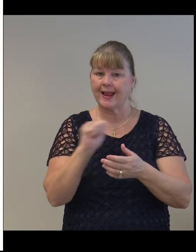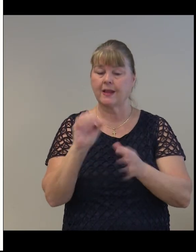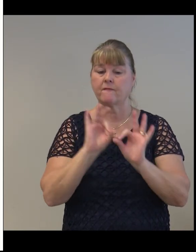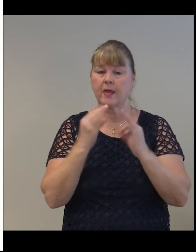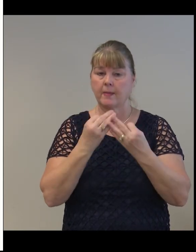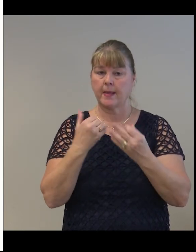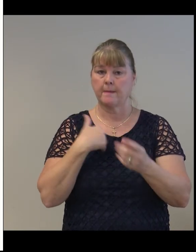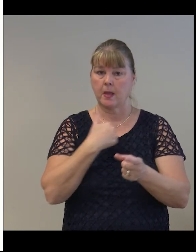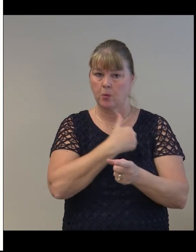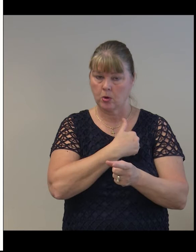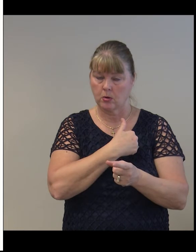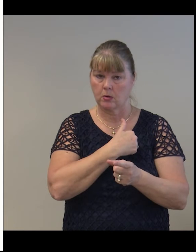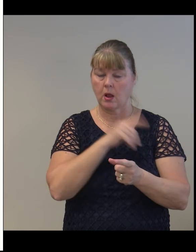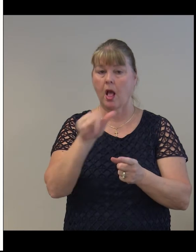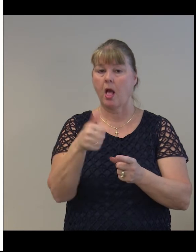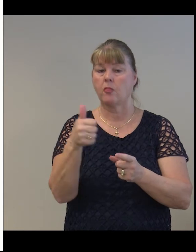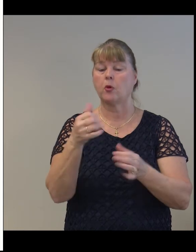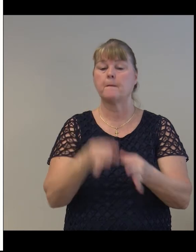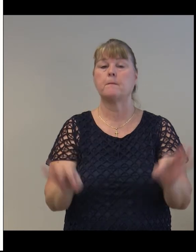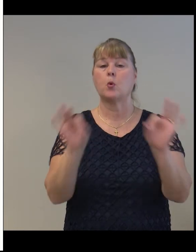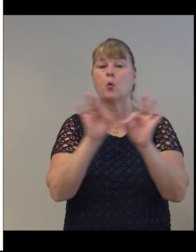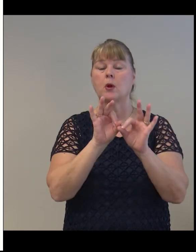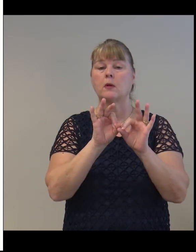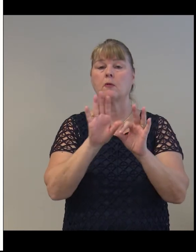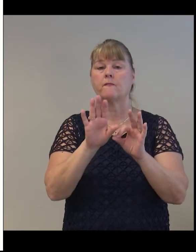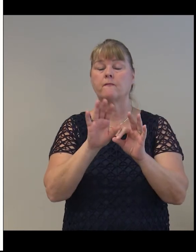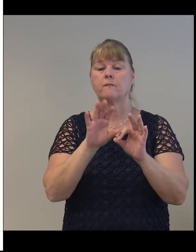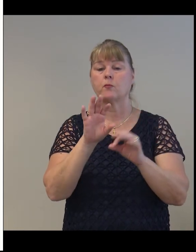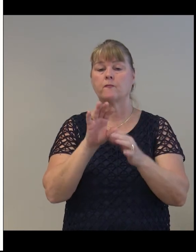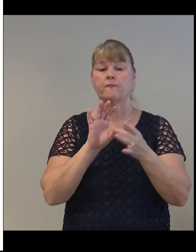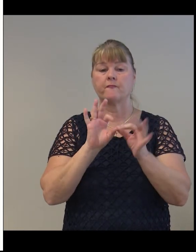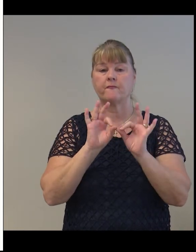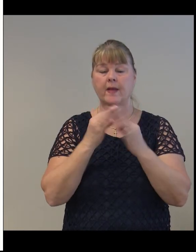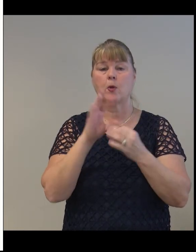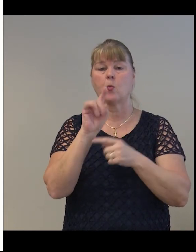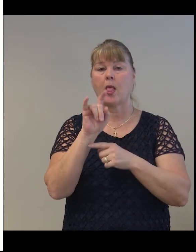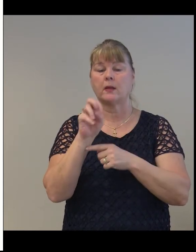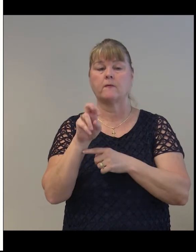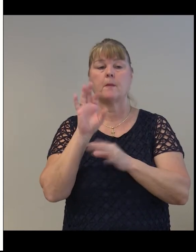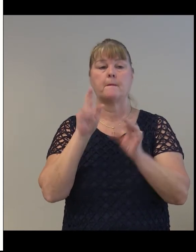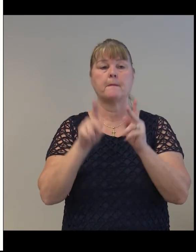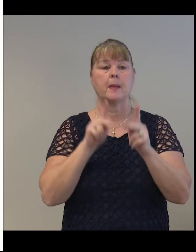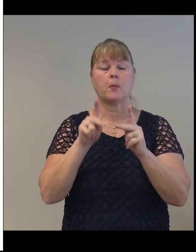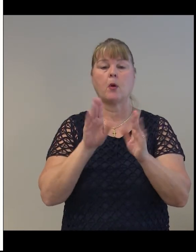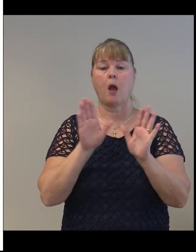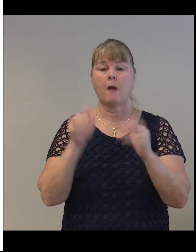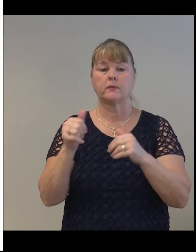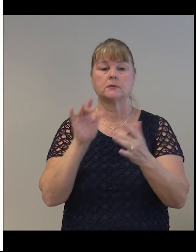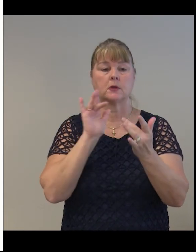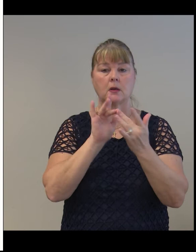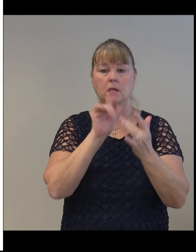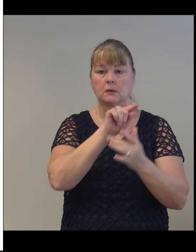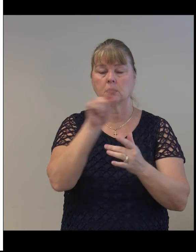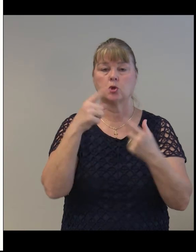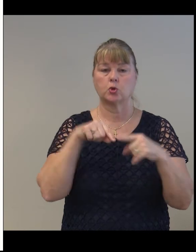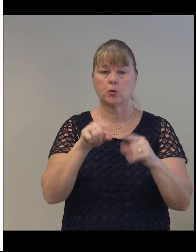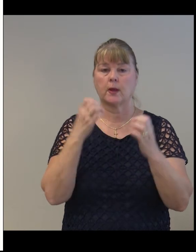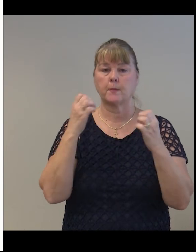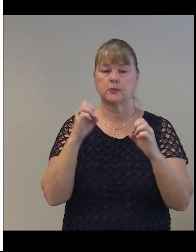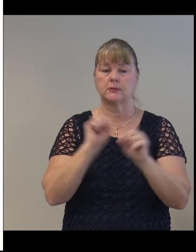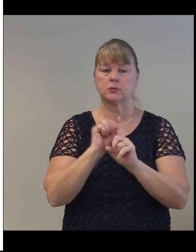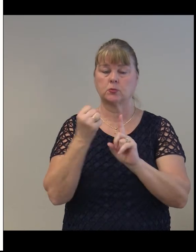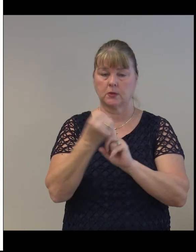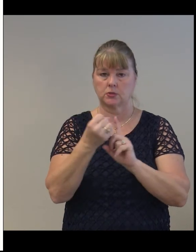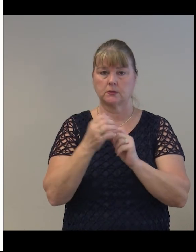for any family member, other important relatives or people, offices that you may need to get in contact during